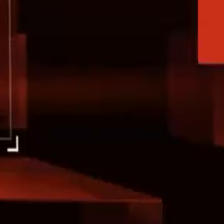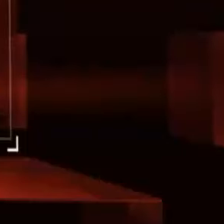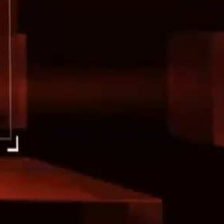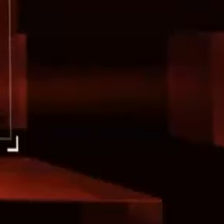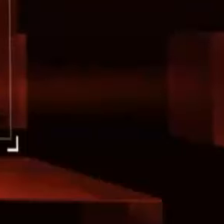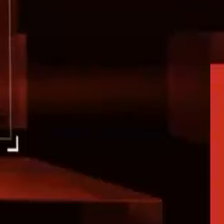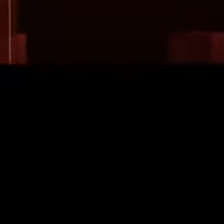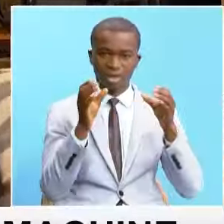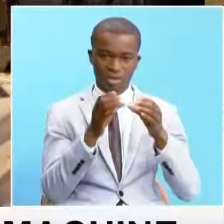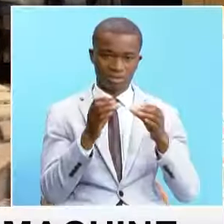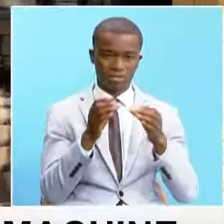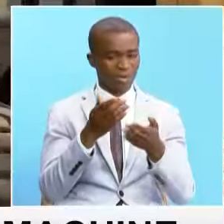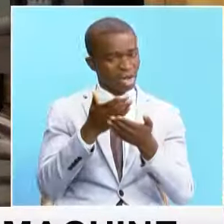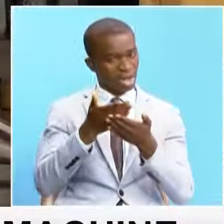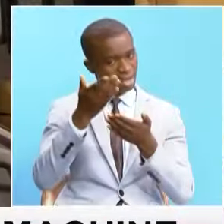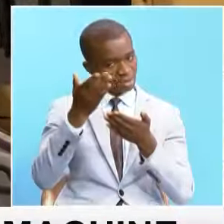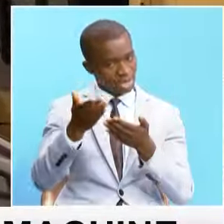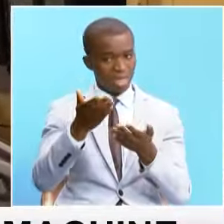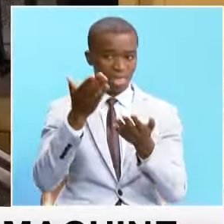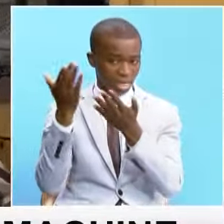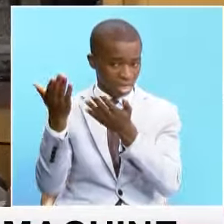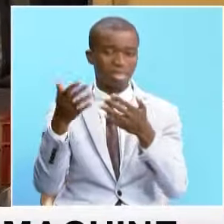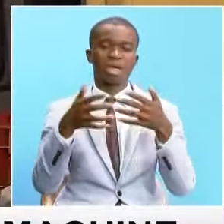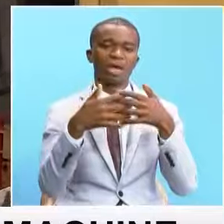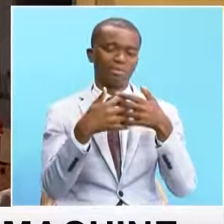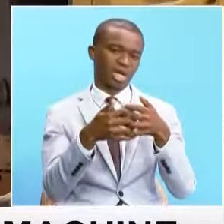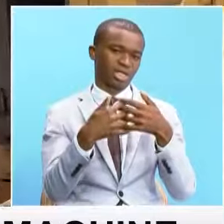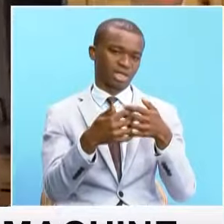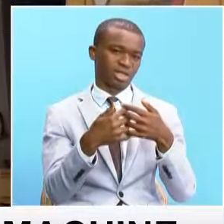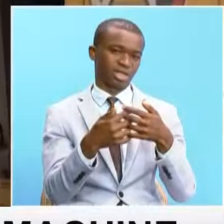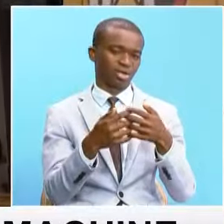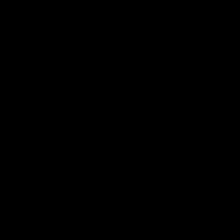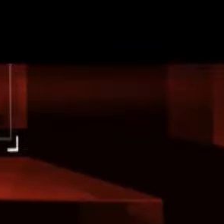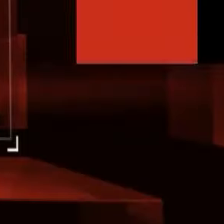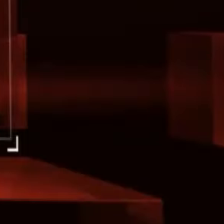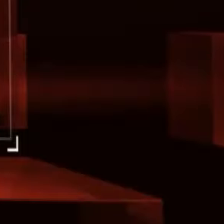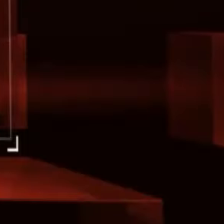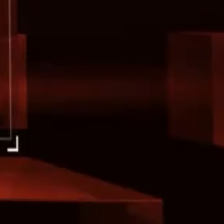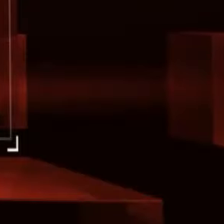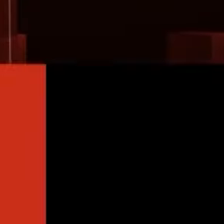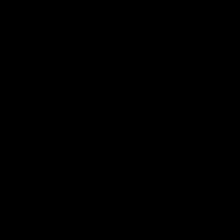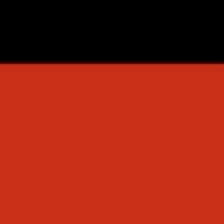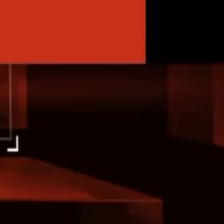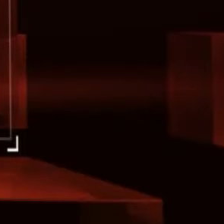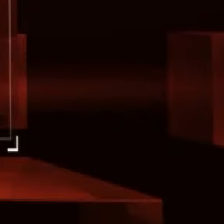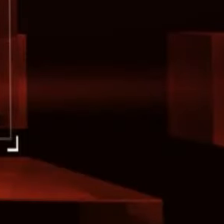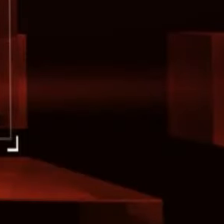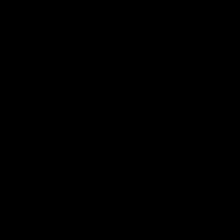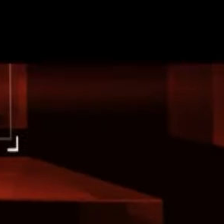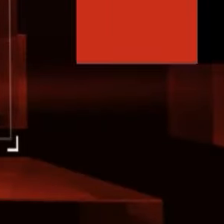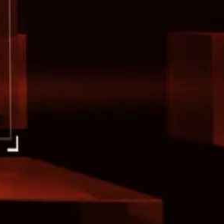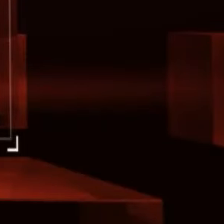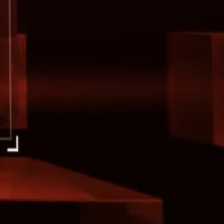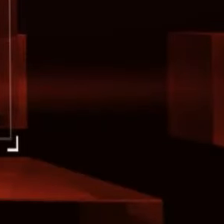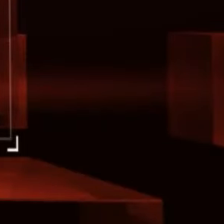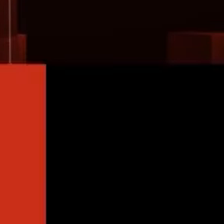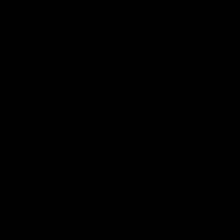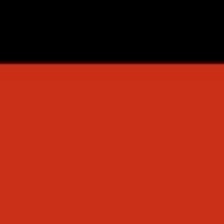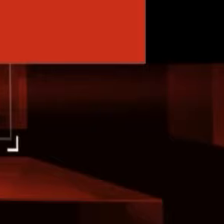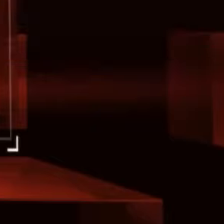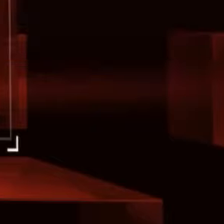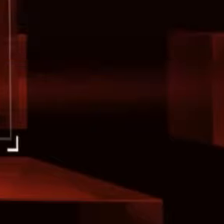Mansa Municipal Council procures earth-moving equipment. Plus, government pledges commitment